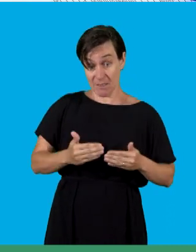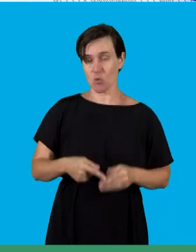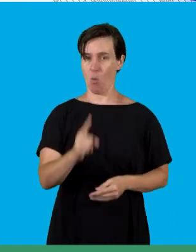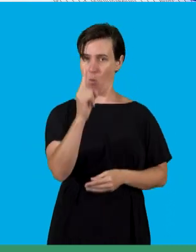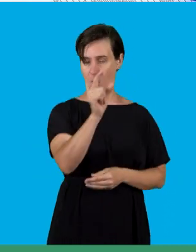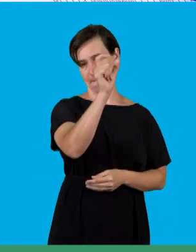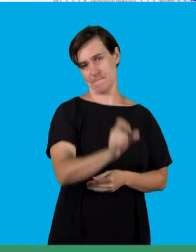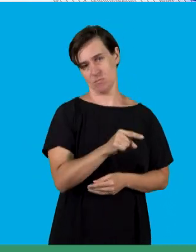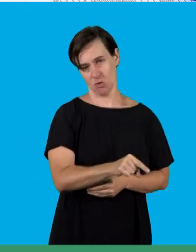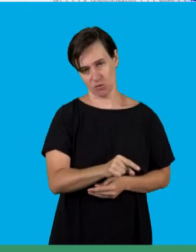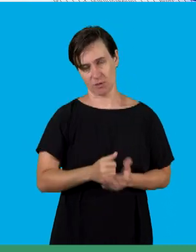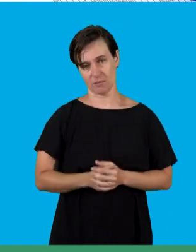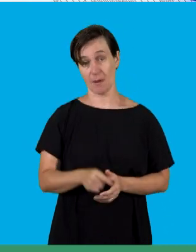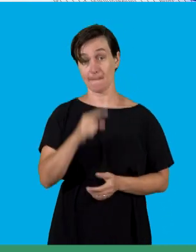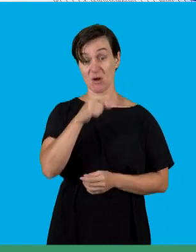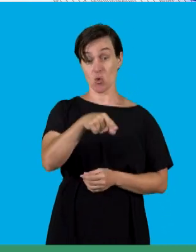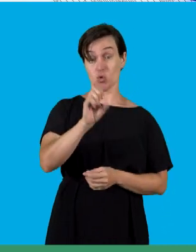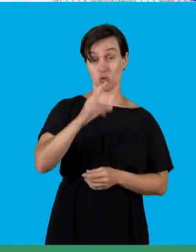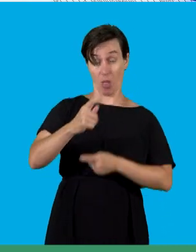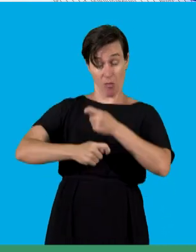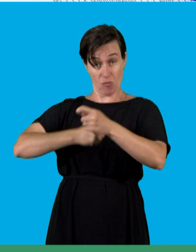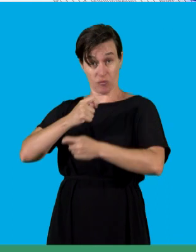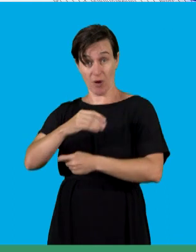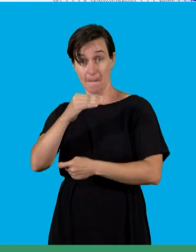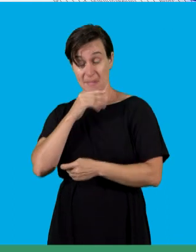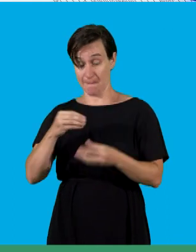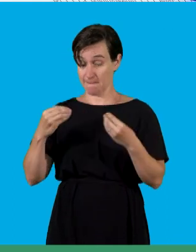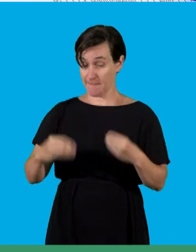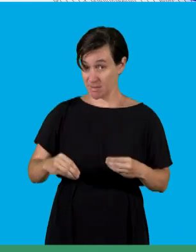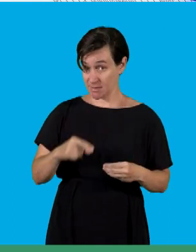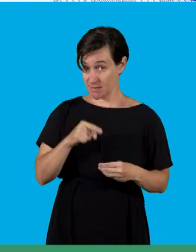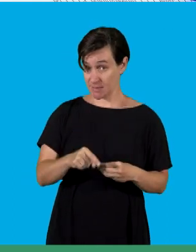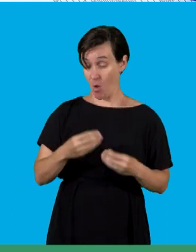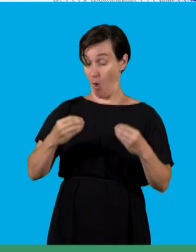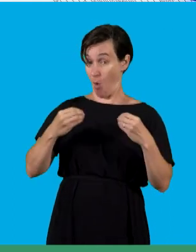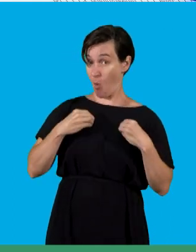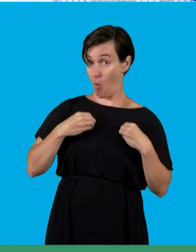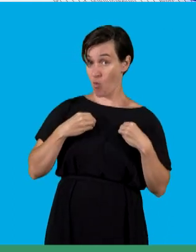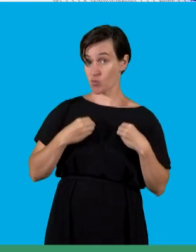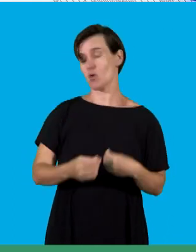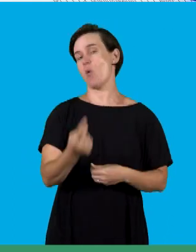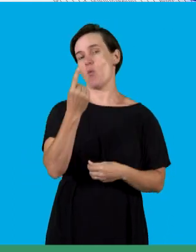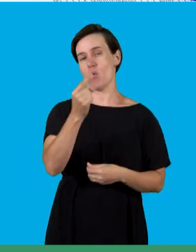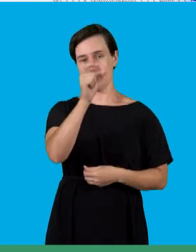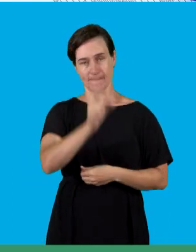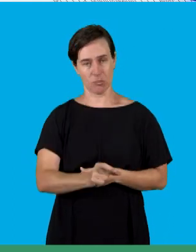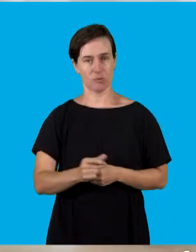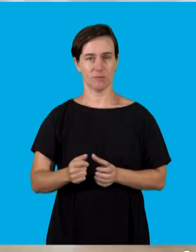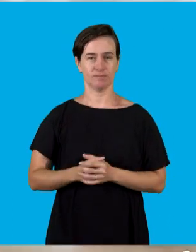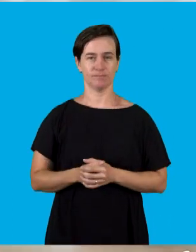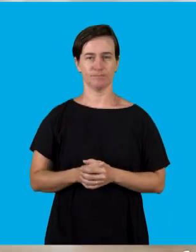one person. So when we talk of a sole trader, we are referring to a business that is owned by one